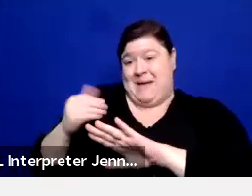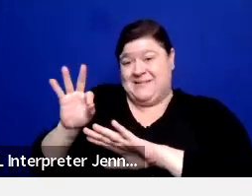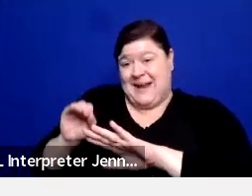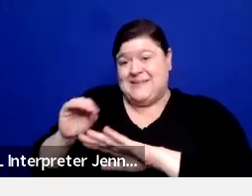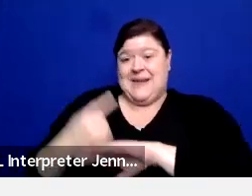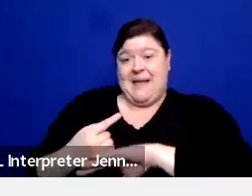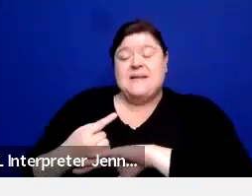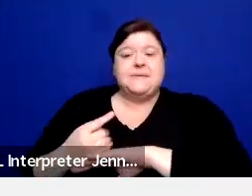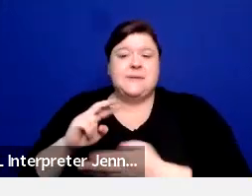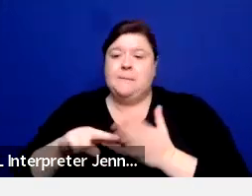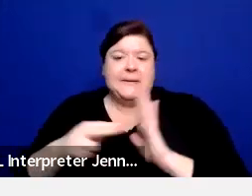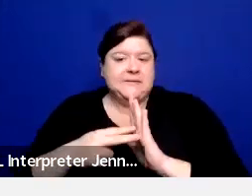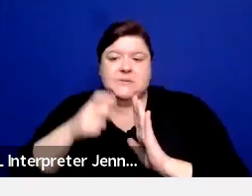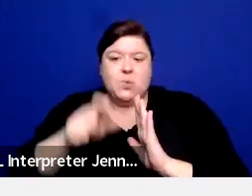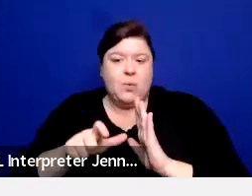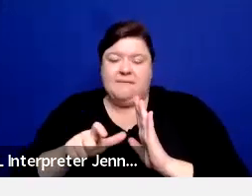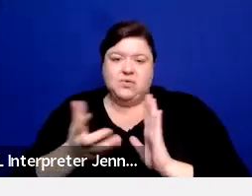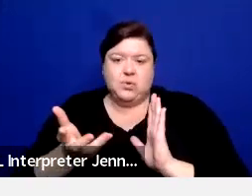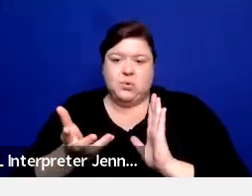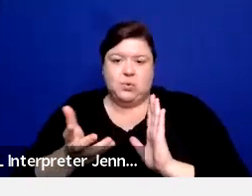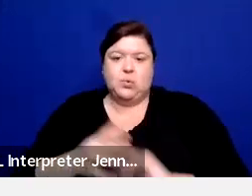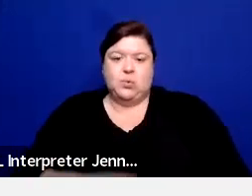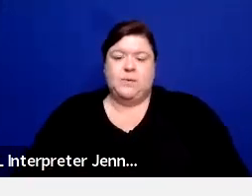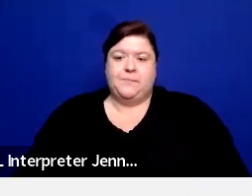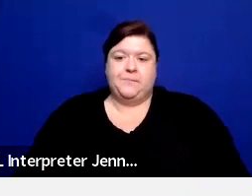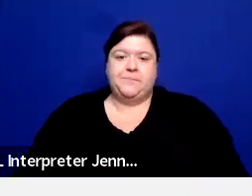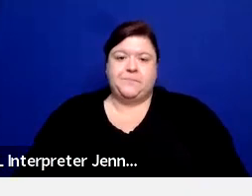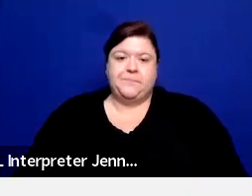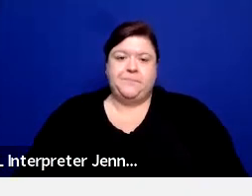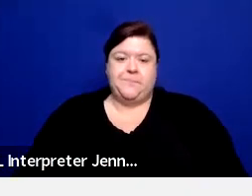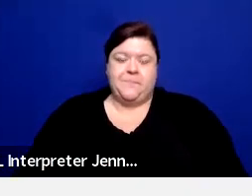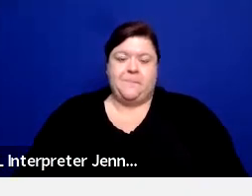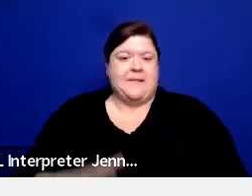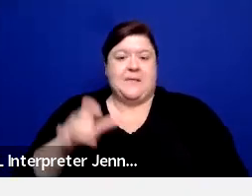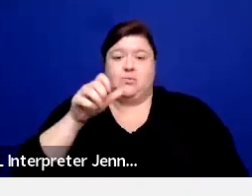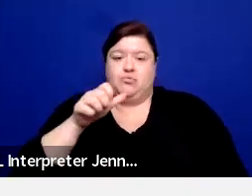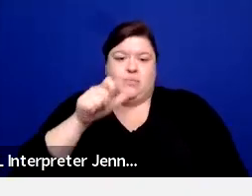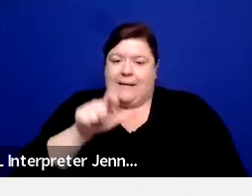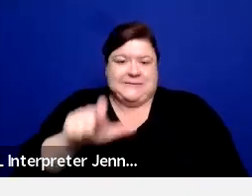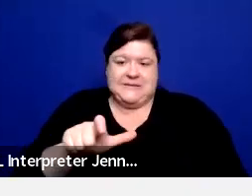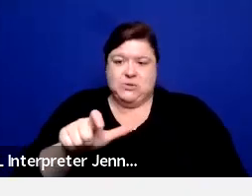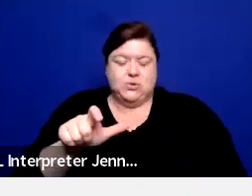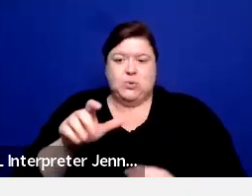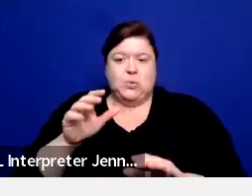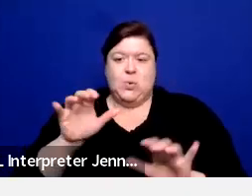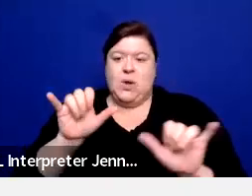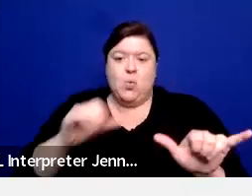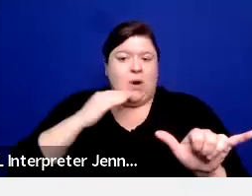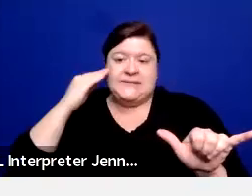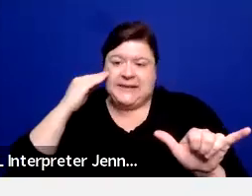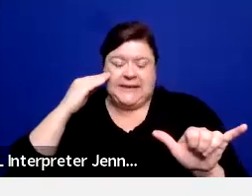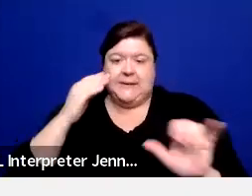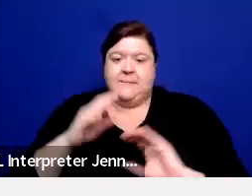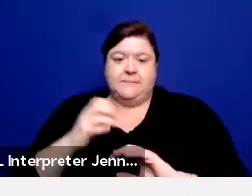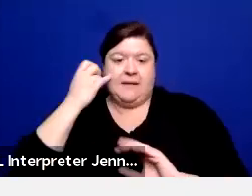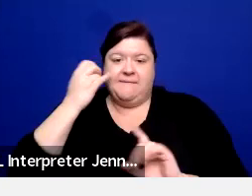you wanted to add to that. So again, staff or children, if they've had COVID within the last 90 days, they do not need to quarantine if they have